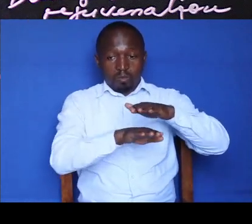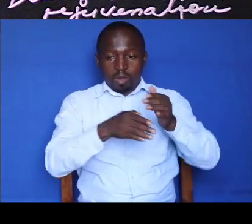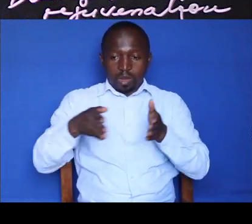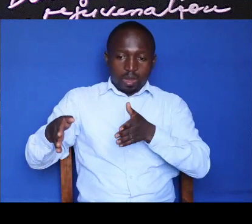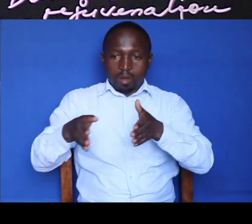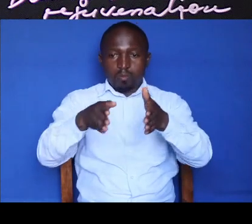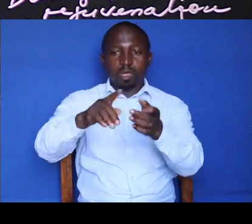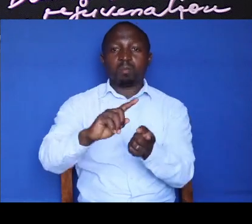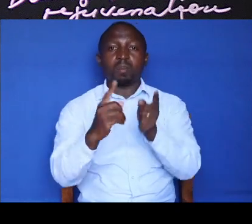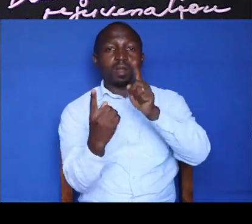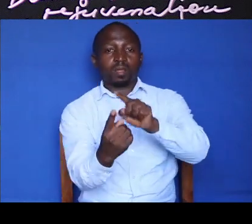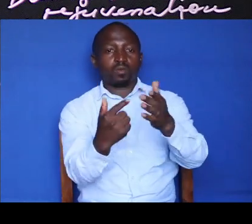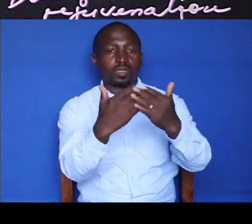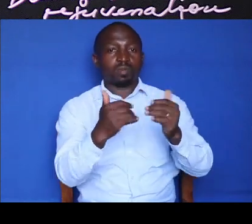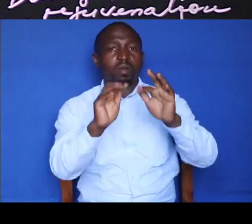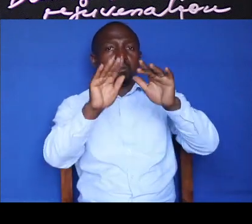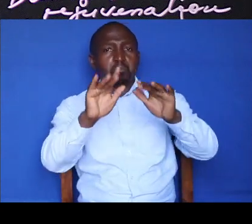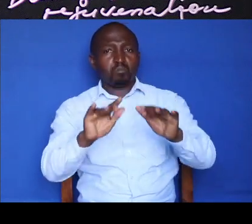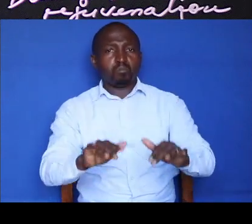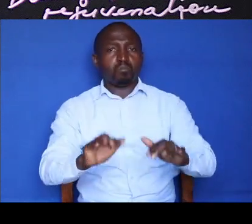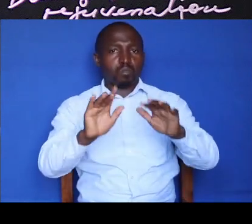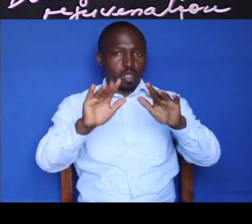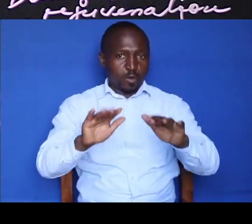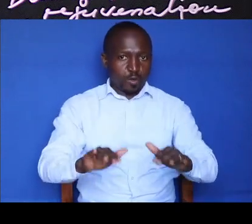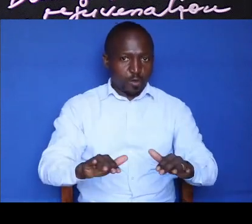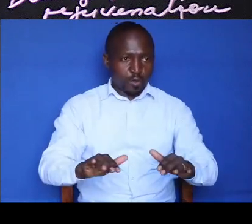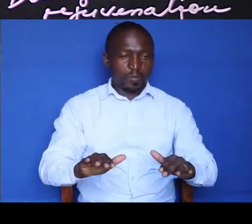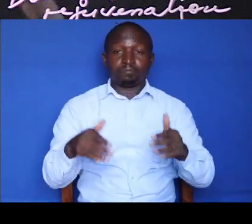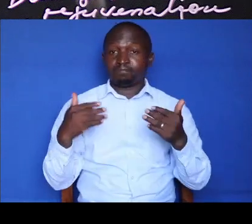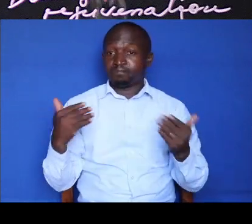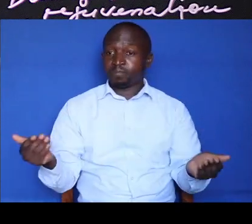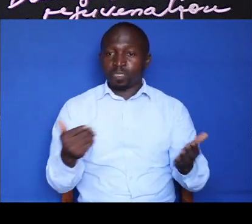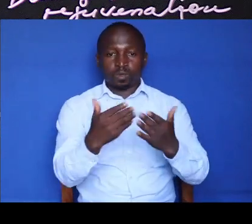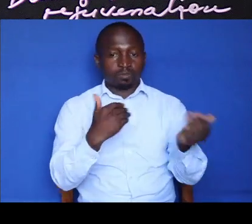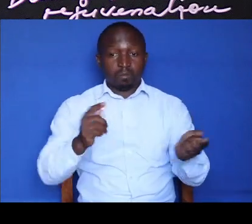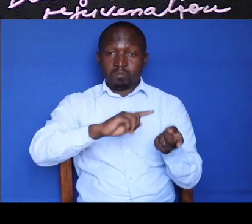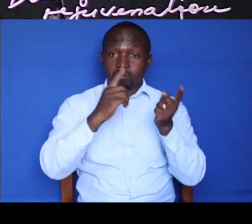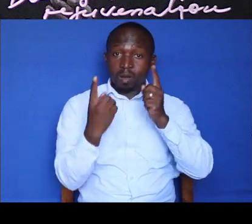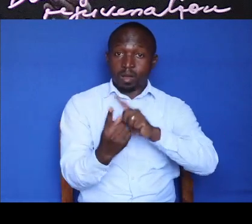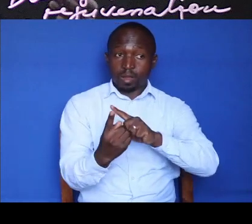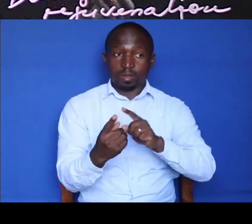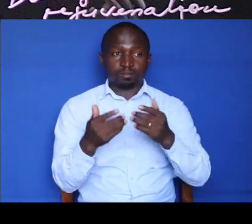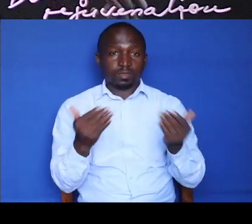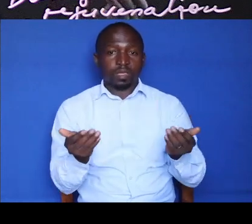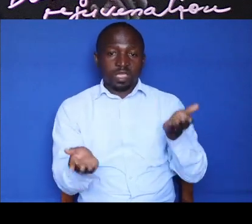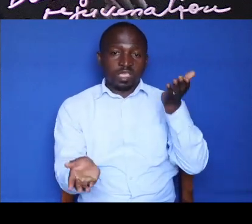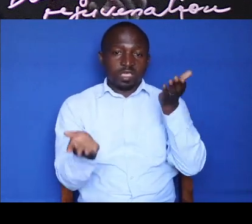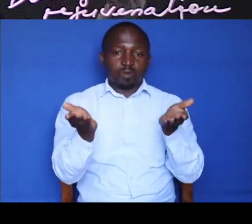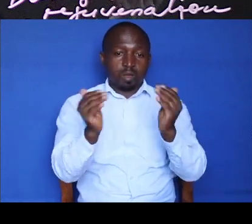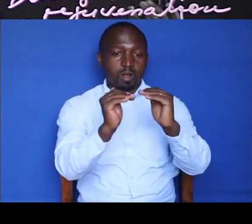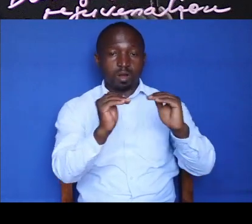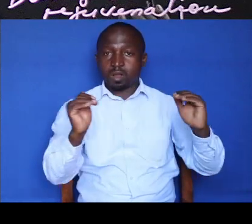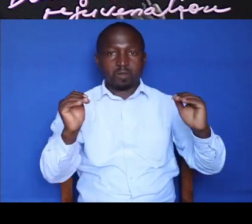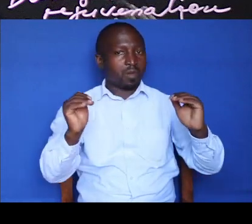following the renewal of erosive activity. Because of the retreat, the level does not